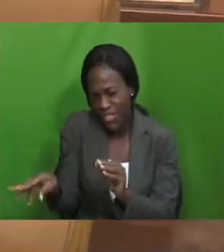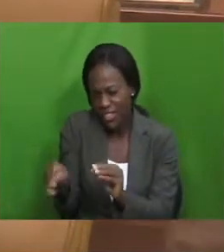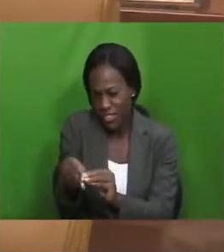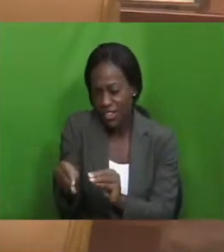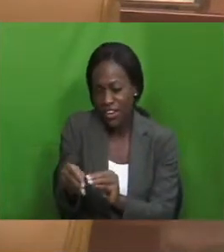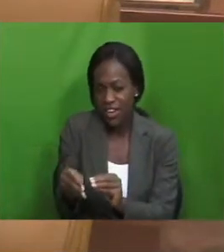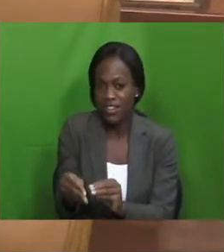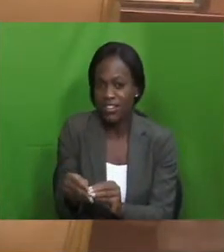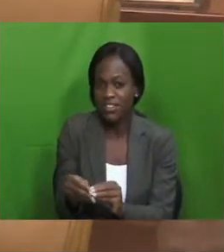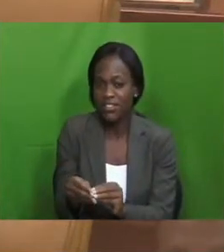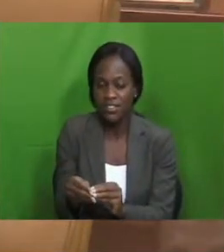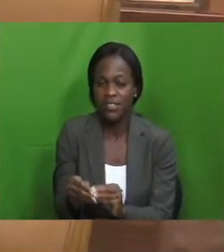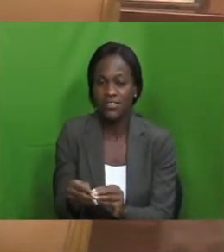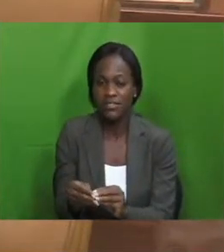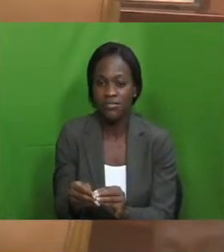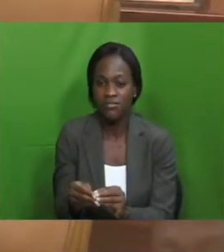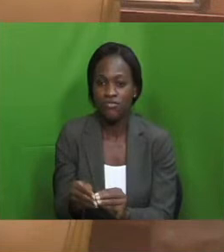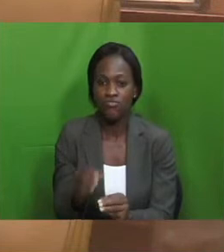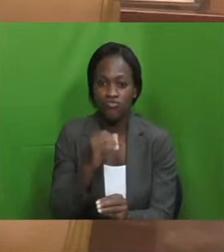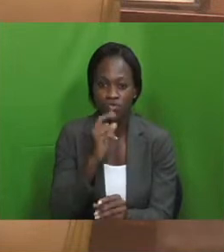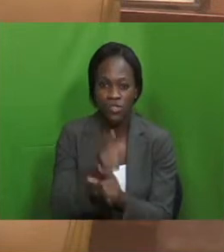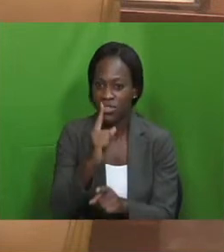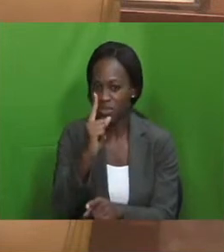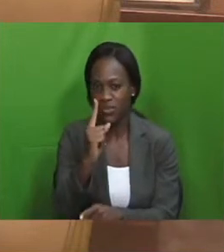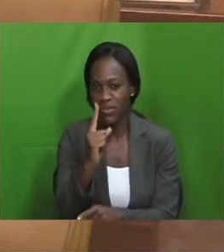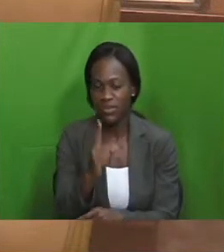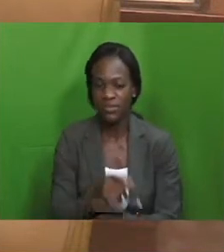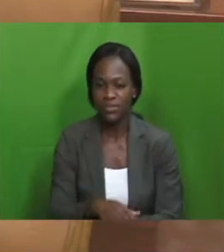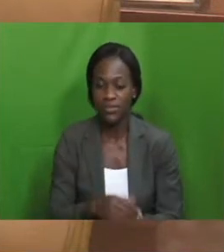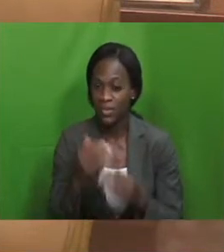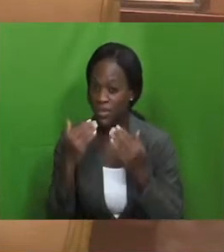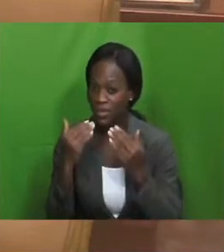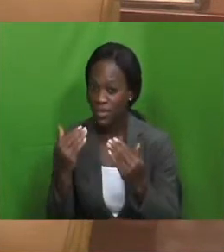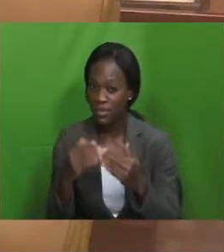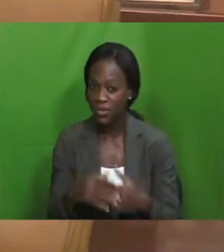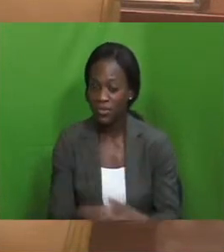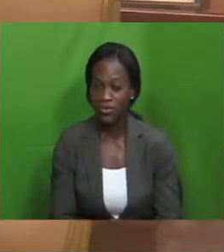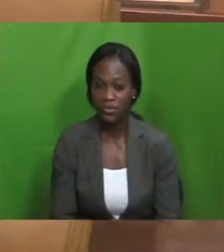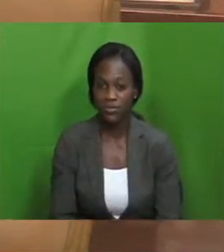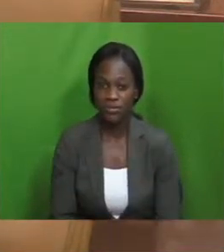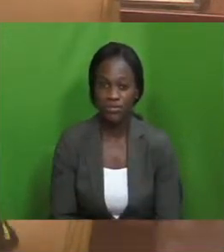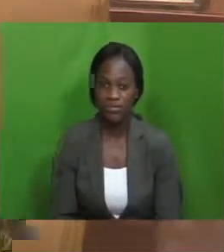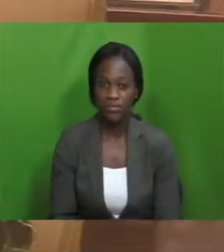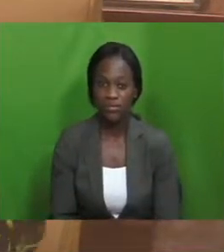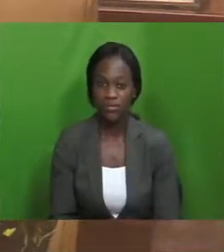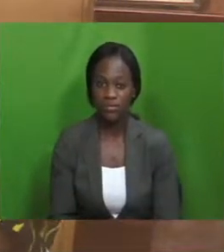should appear instead of one person. Thank you, Mr. Speaker.